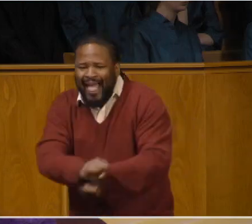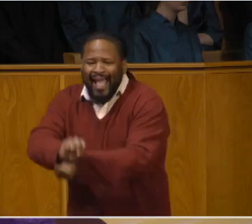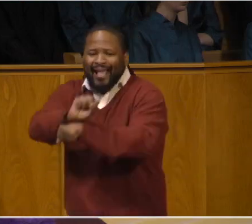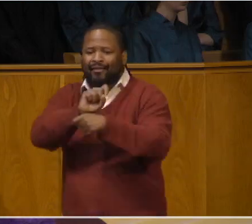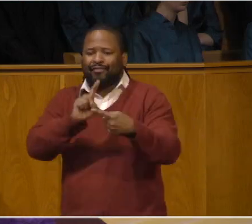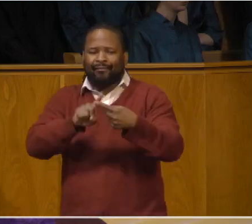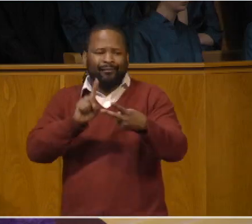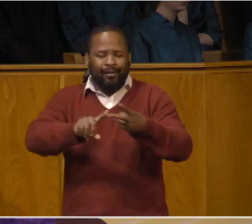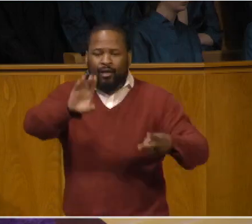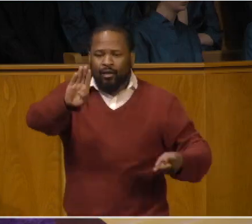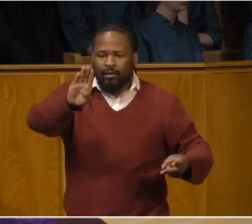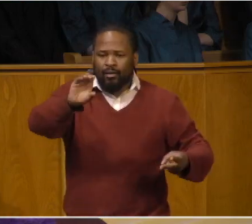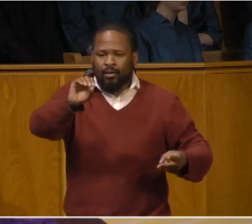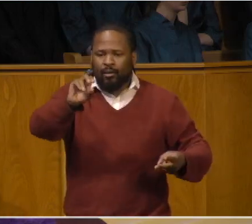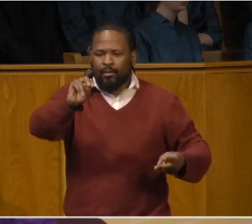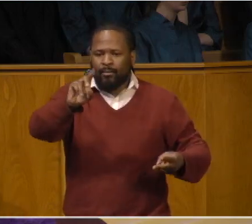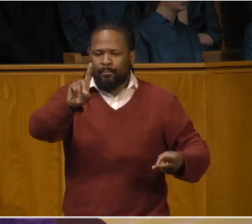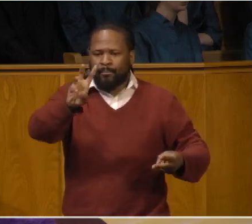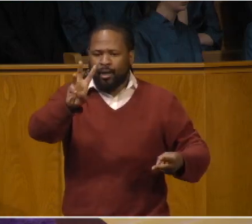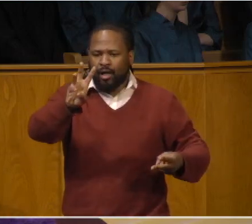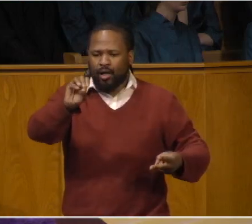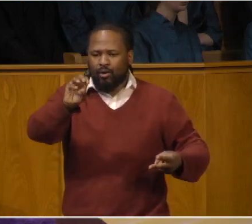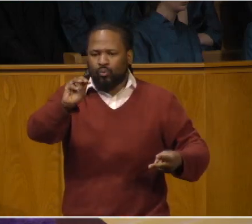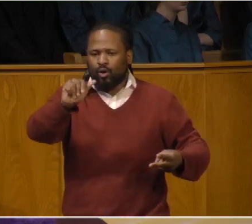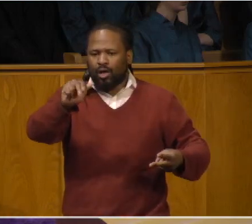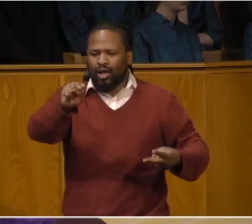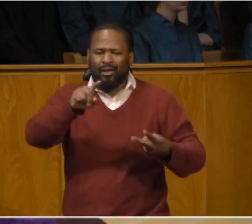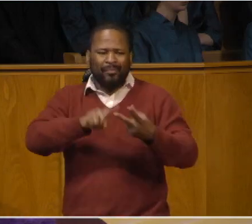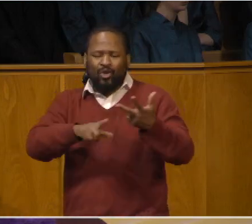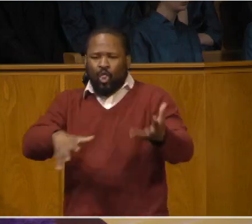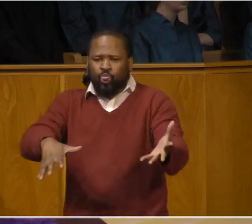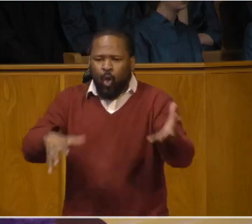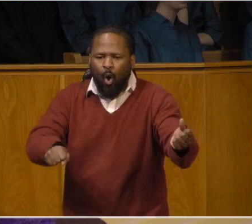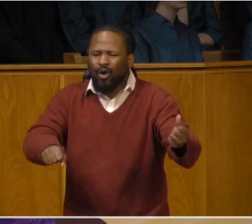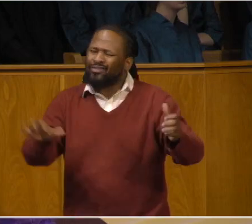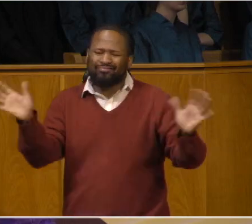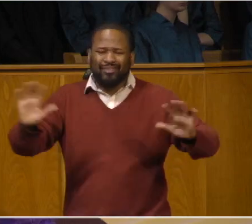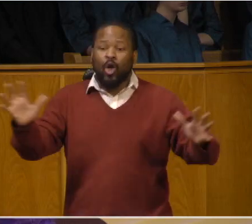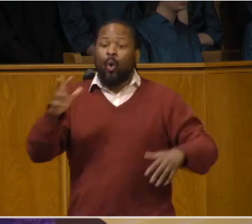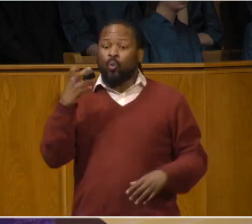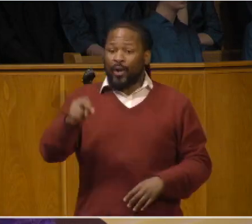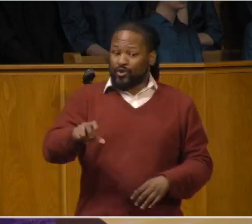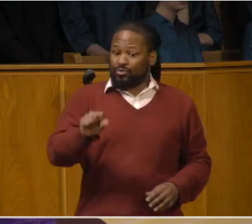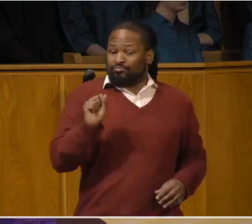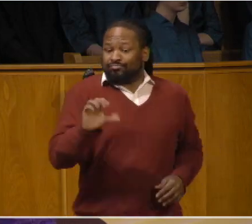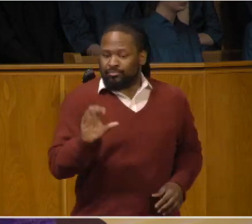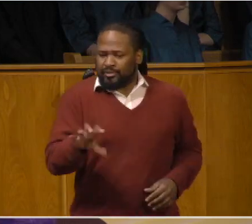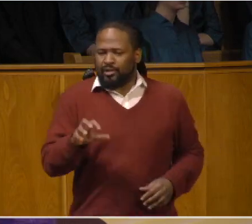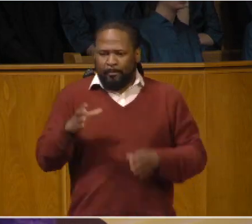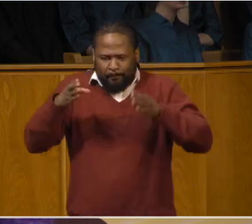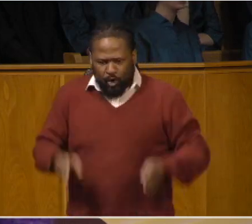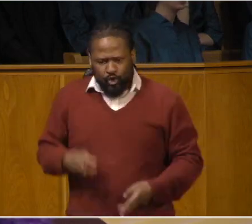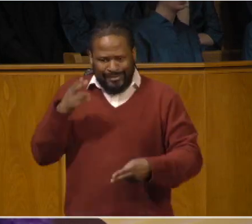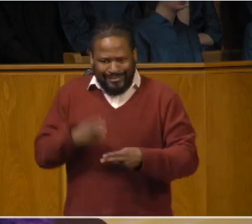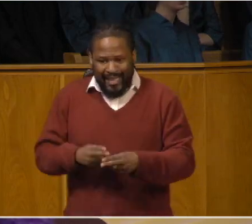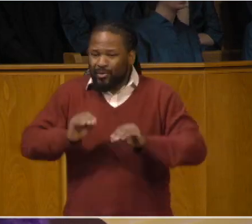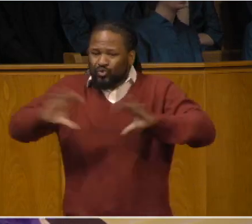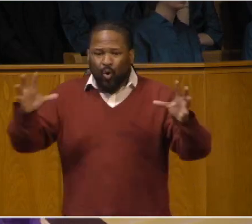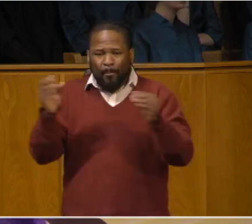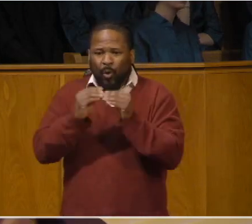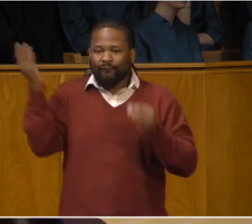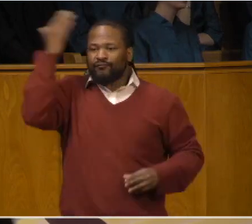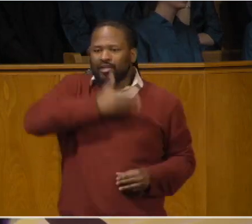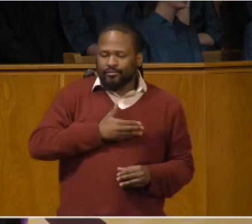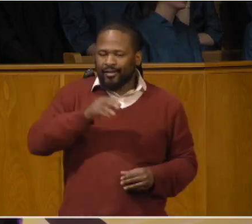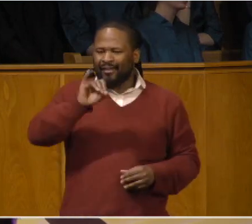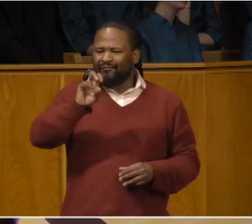calls her name. And when you know somebody's name, they are no longer invisible or anonymous. It is an indication that you